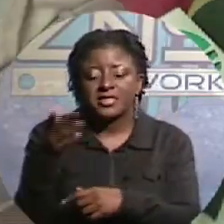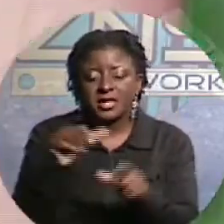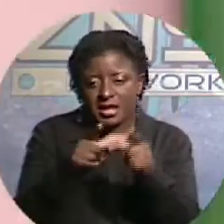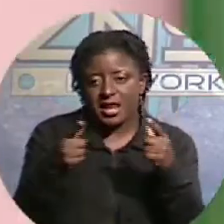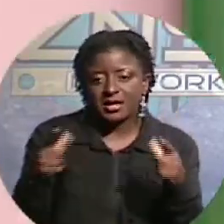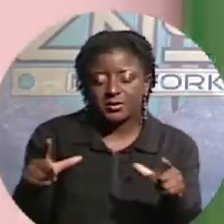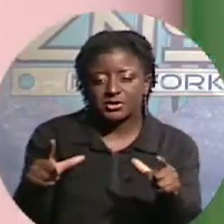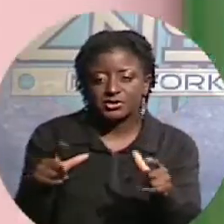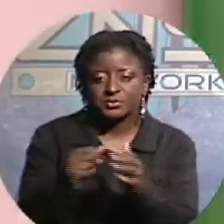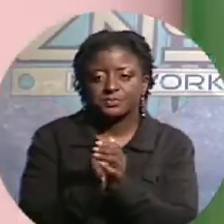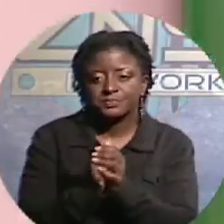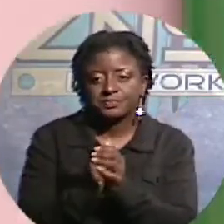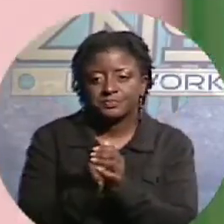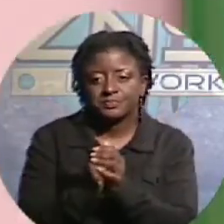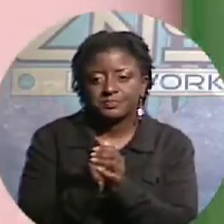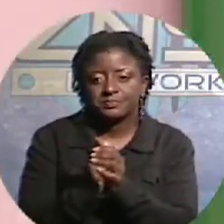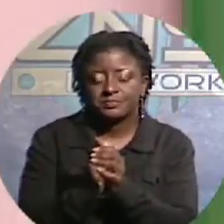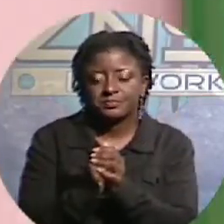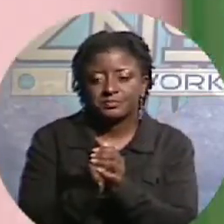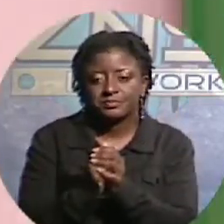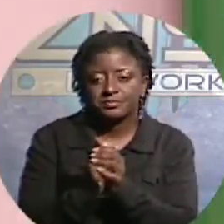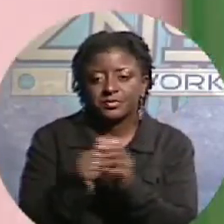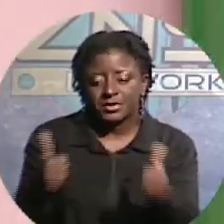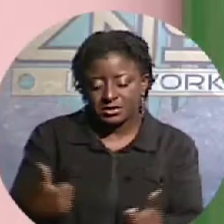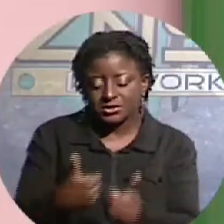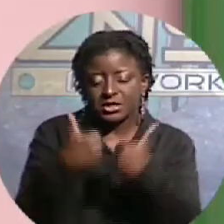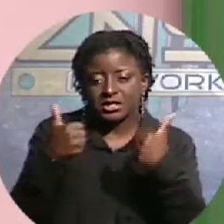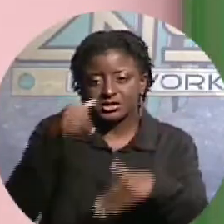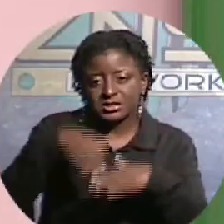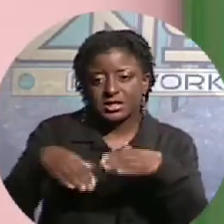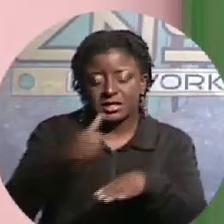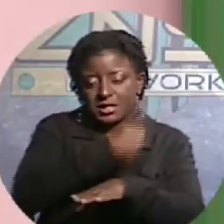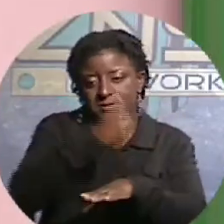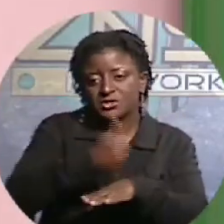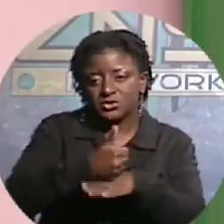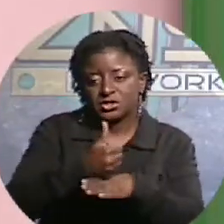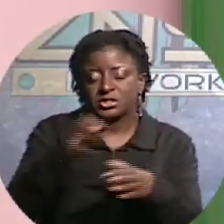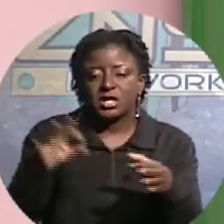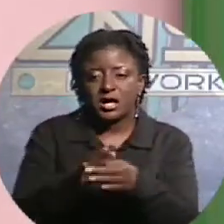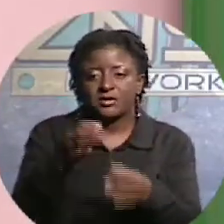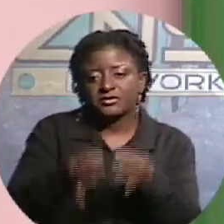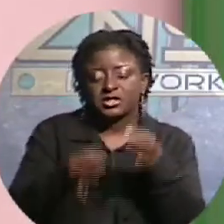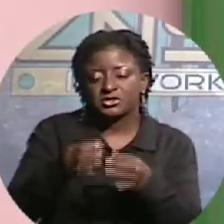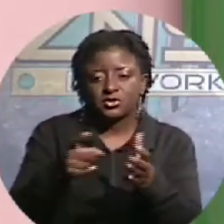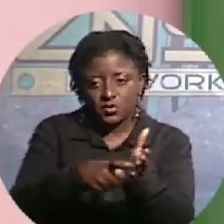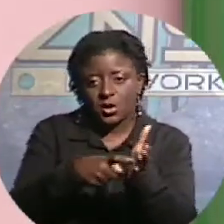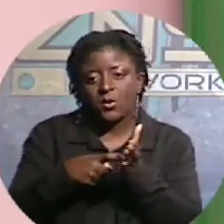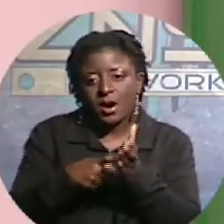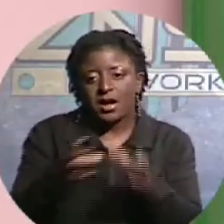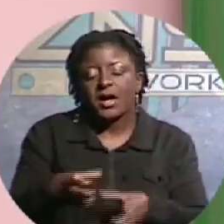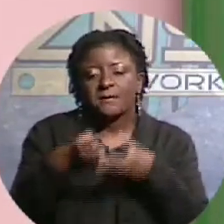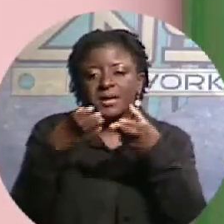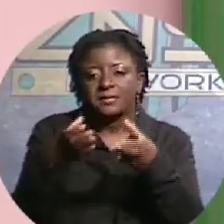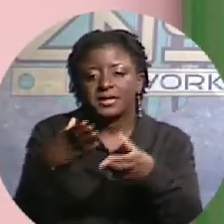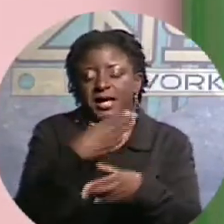impression. In the end, the Chief Justice said the challenges in the administration of justice will require the commitment and the